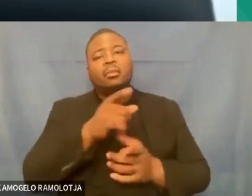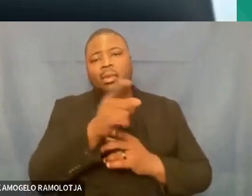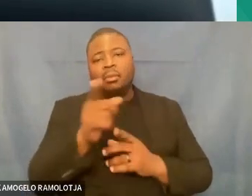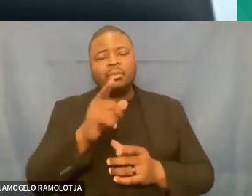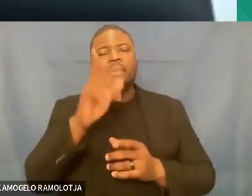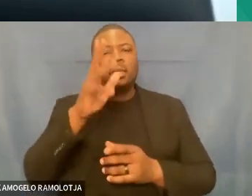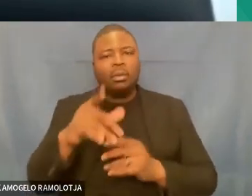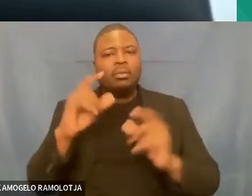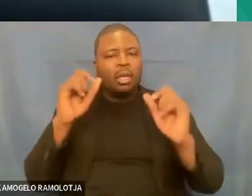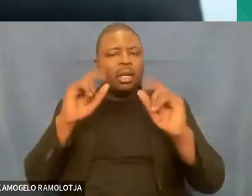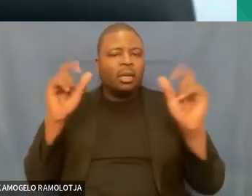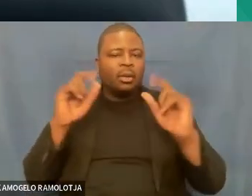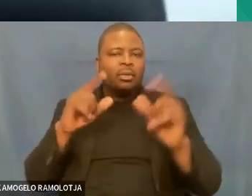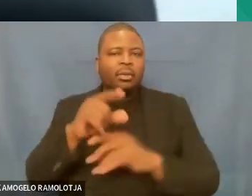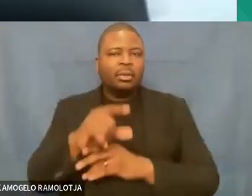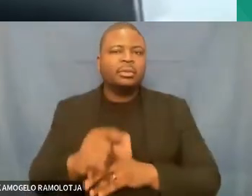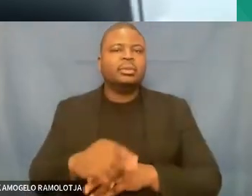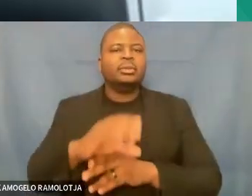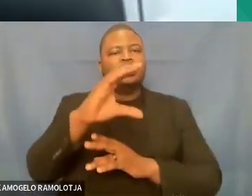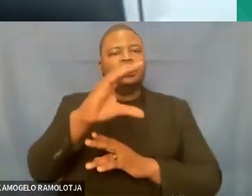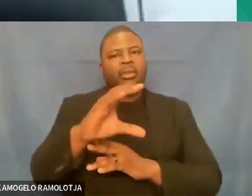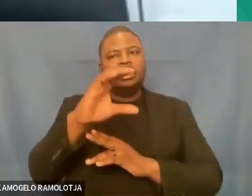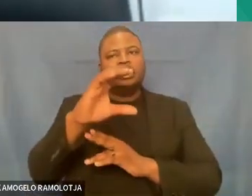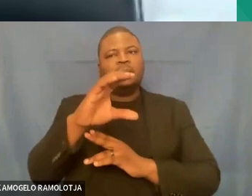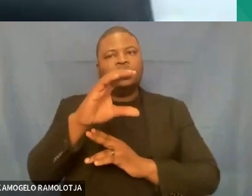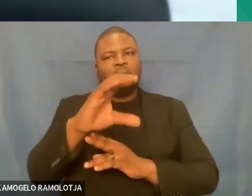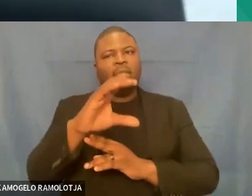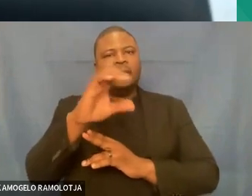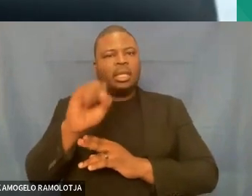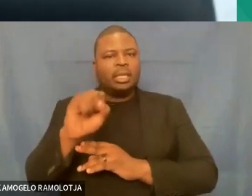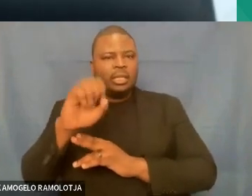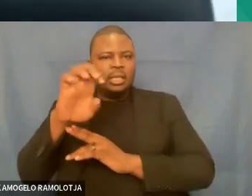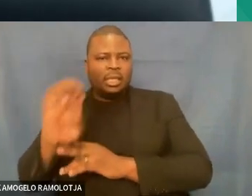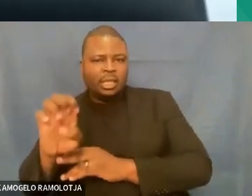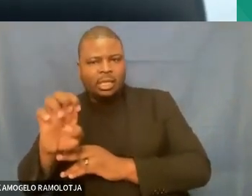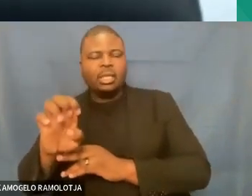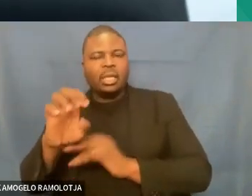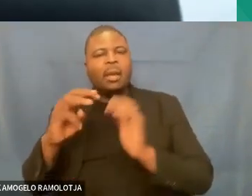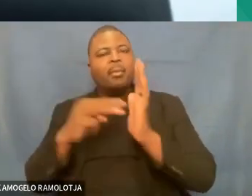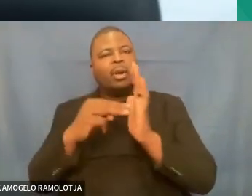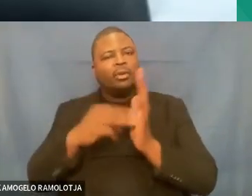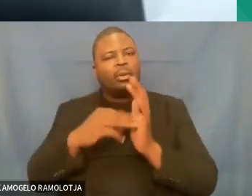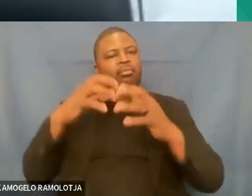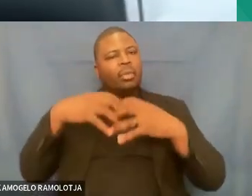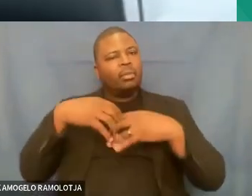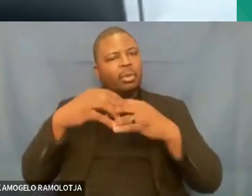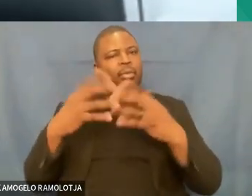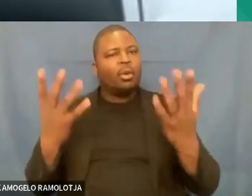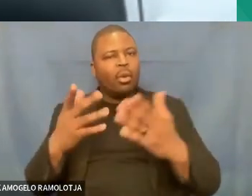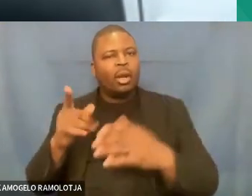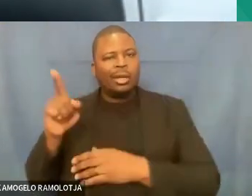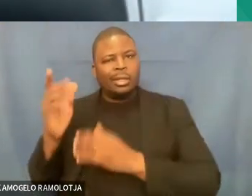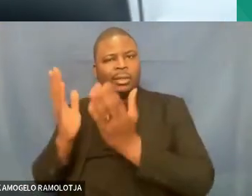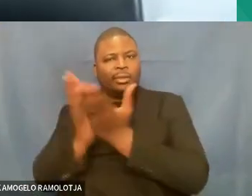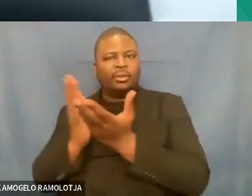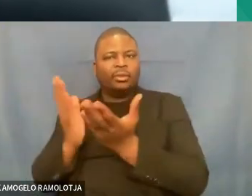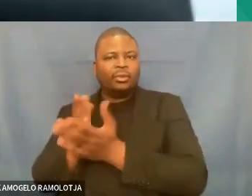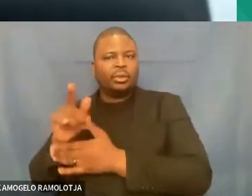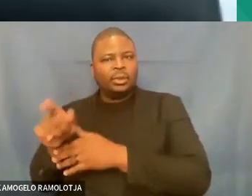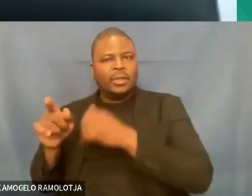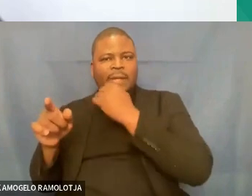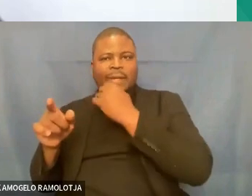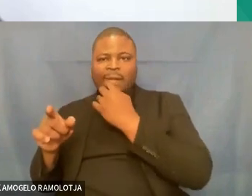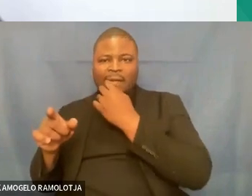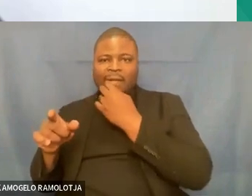the CSE model that is implemented in schools. That model received so much backlash